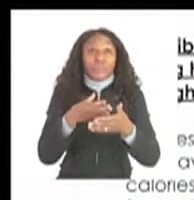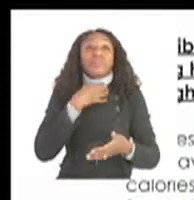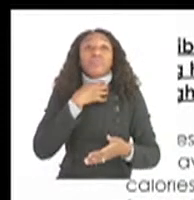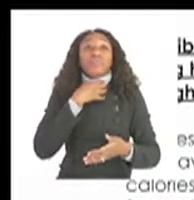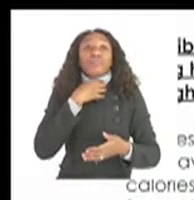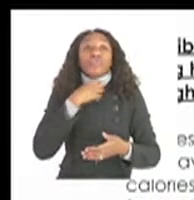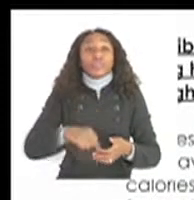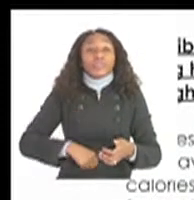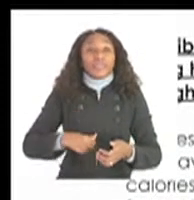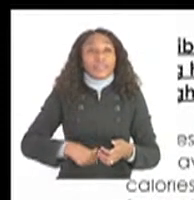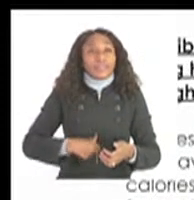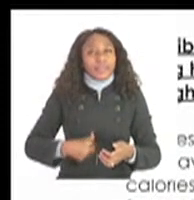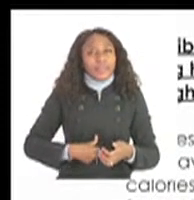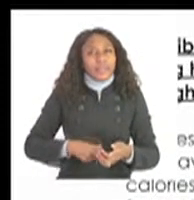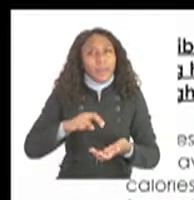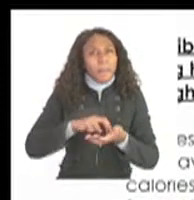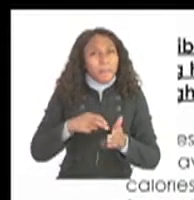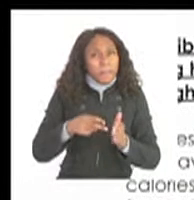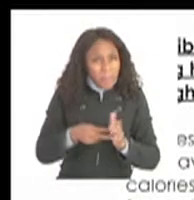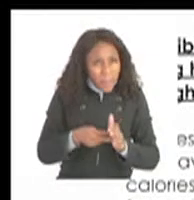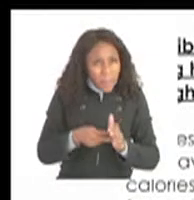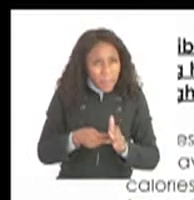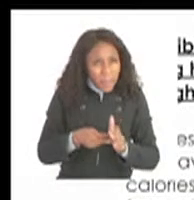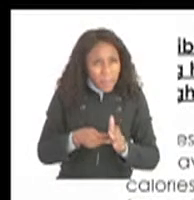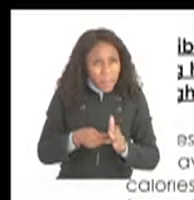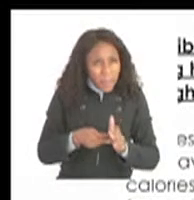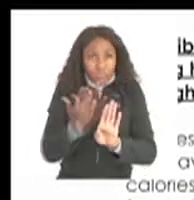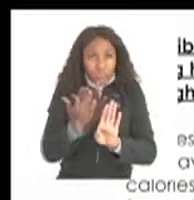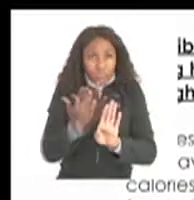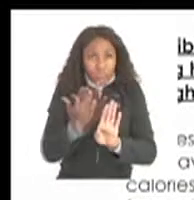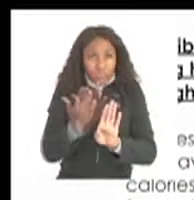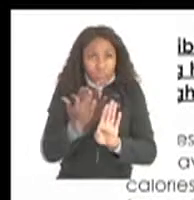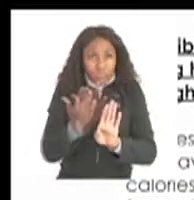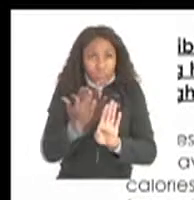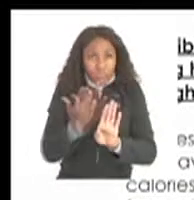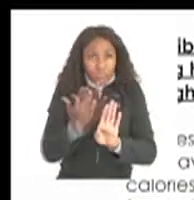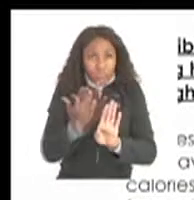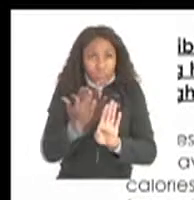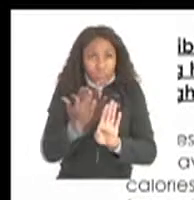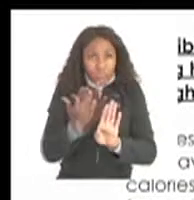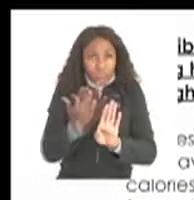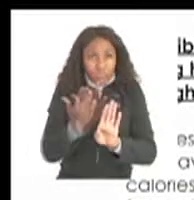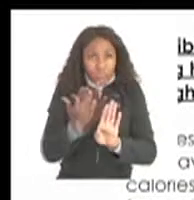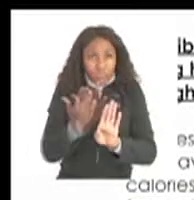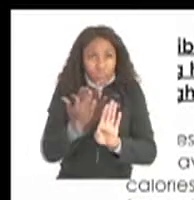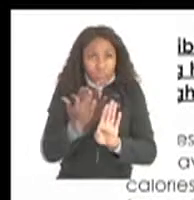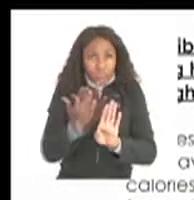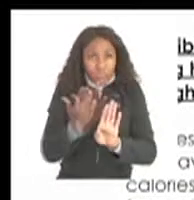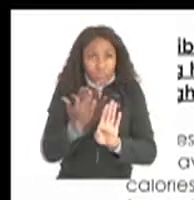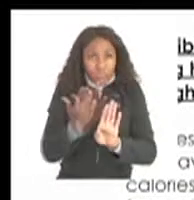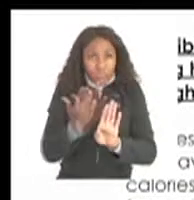is telling you that in order for you to prevent goiter, you must have some